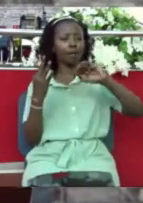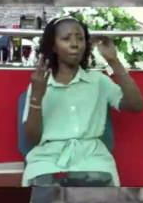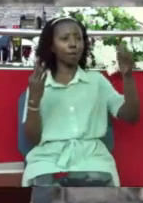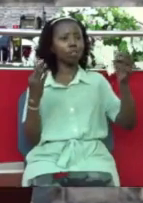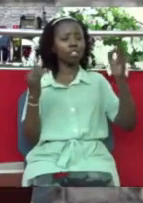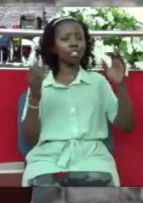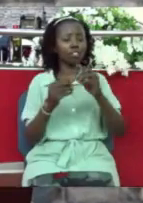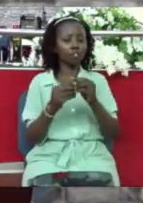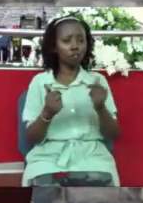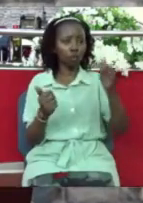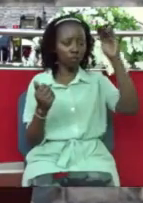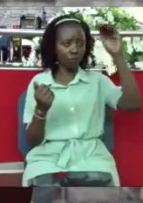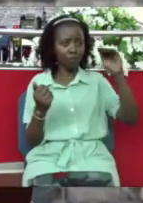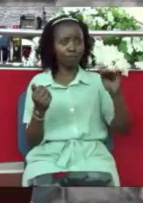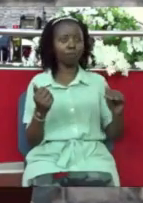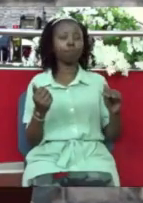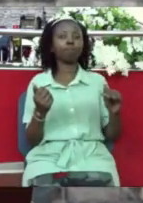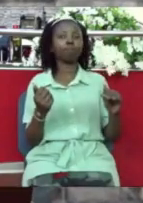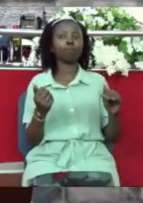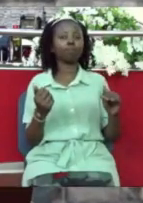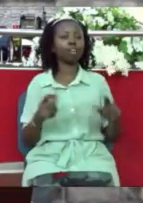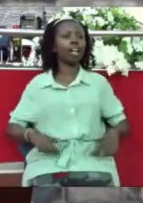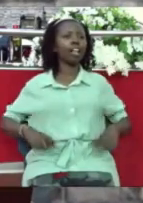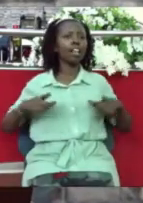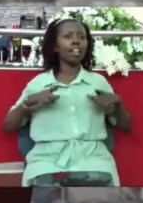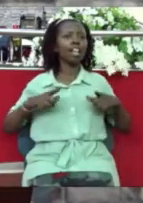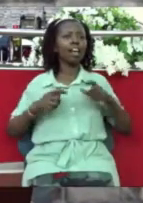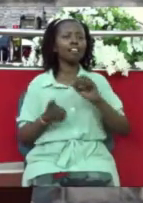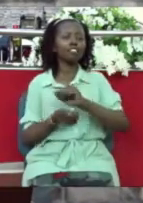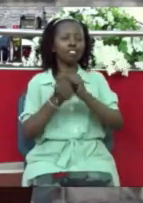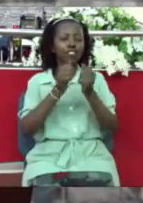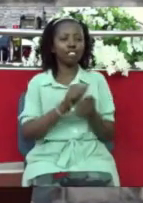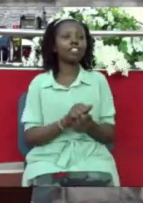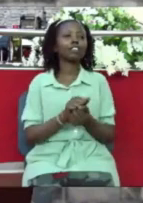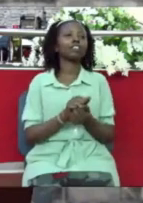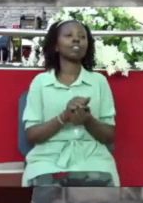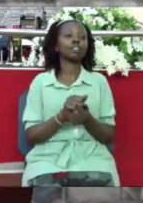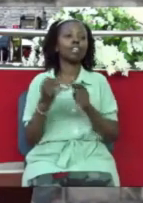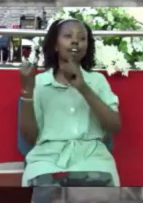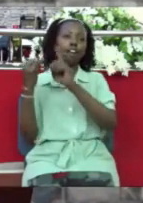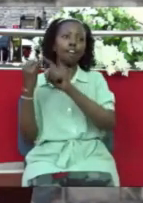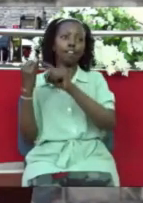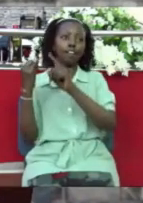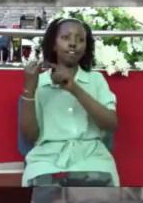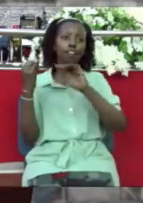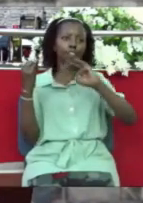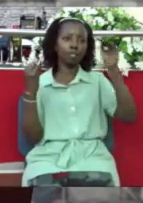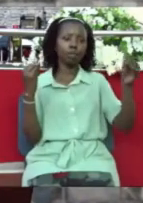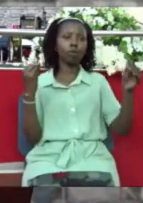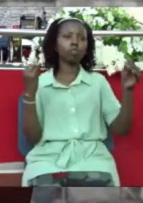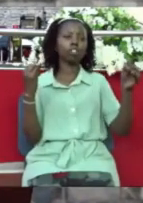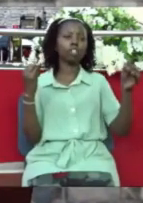them. Hii milima tatu ukiweza kuishughulikia. Your life will never be the same again. Maisha yako hayatakuwa. The first mountain. Kuna mlima wa kwanza. Is